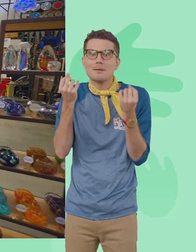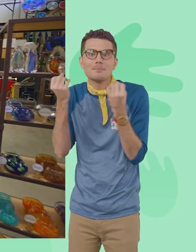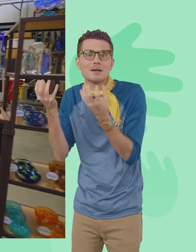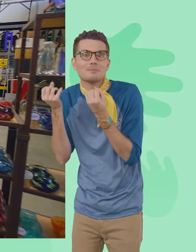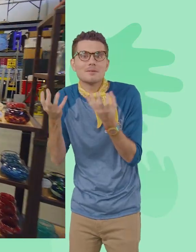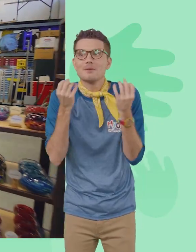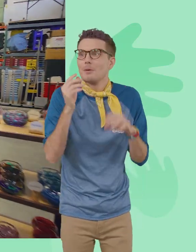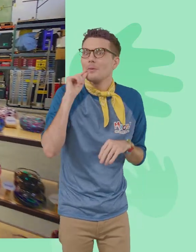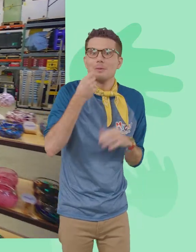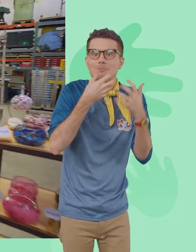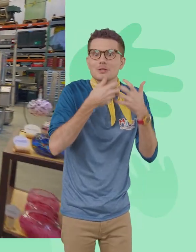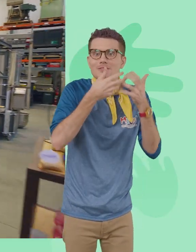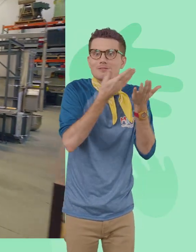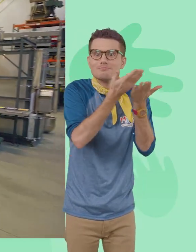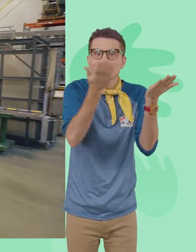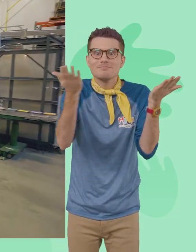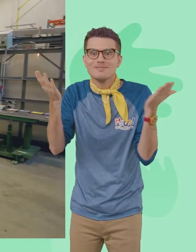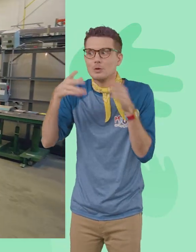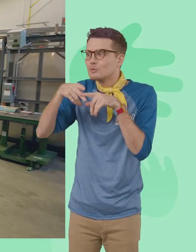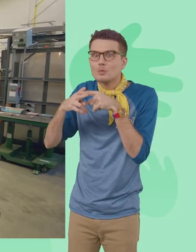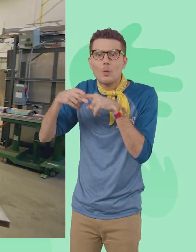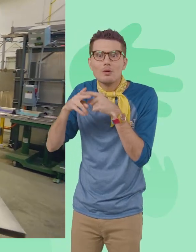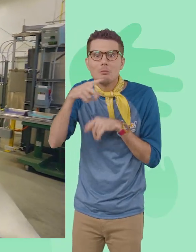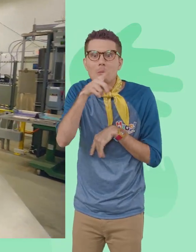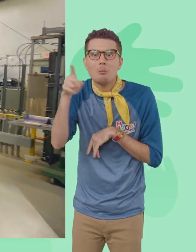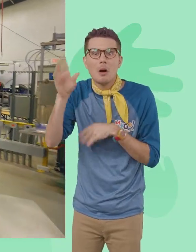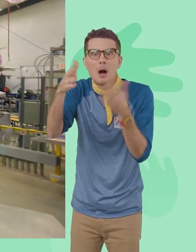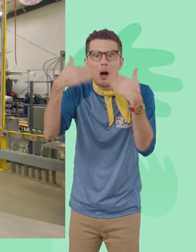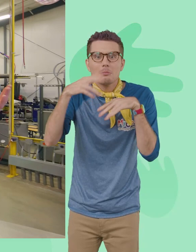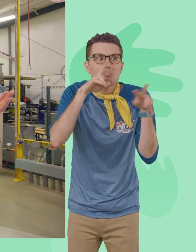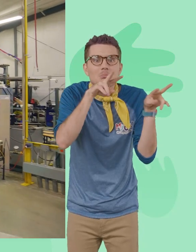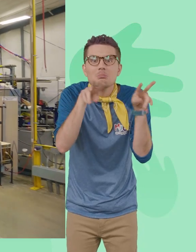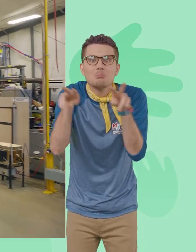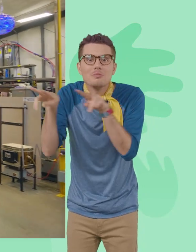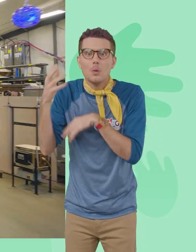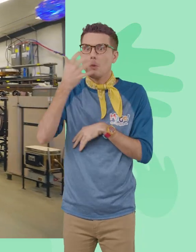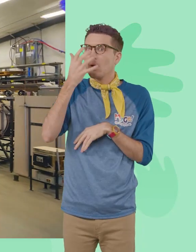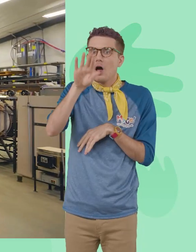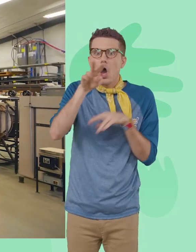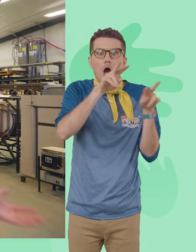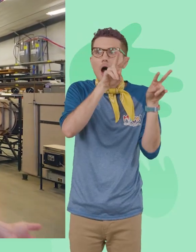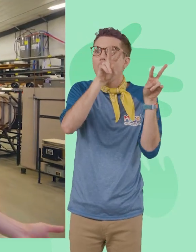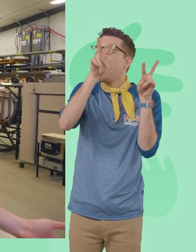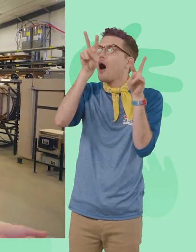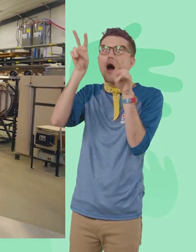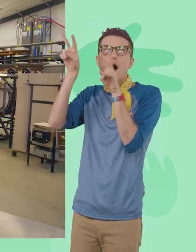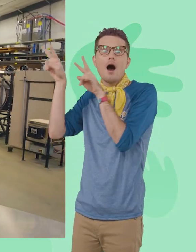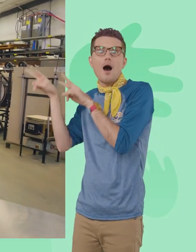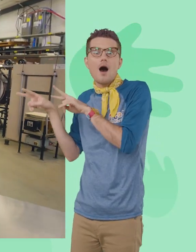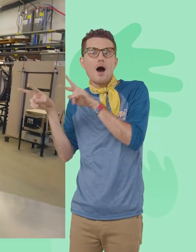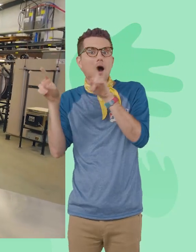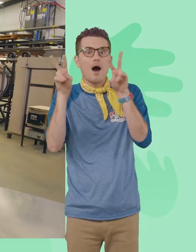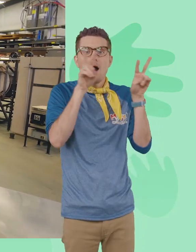Whoa! Look at this place! Wow! There's so many cool machines in